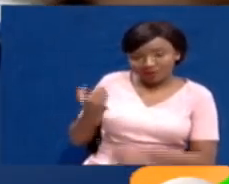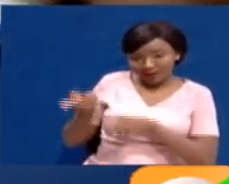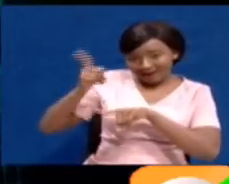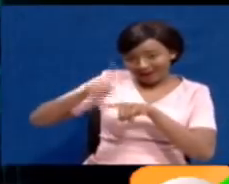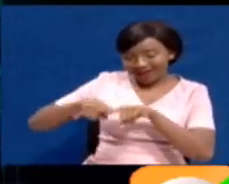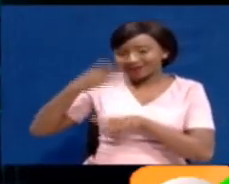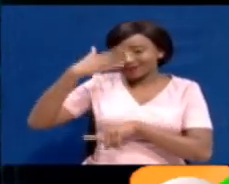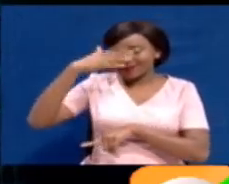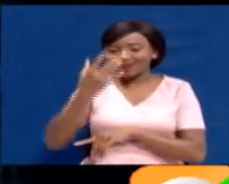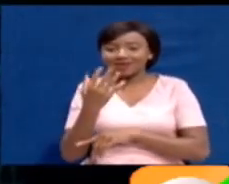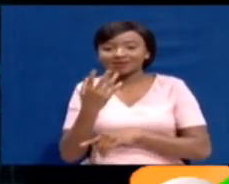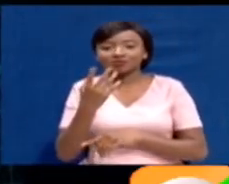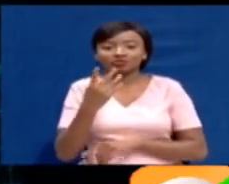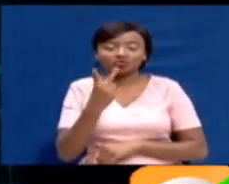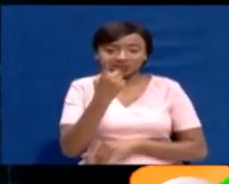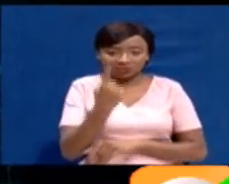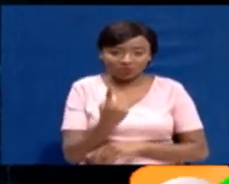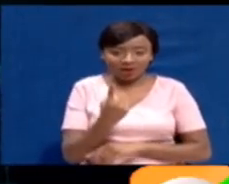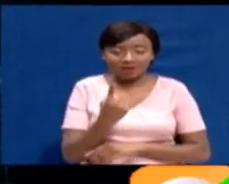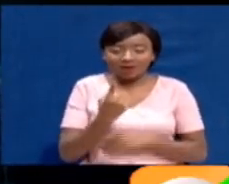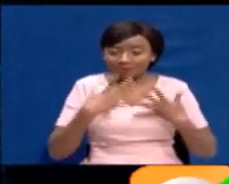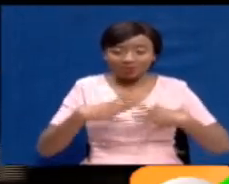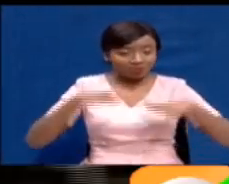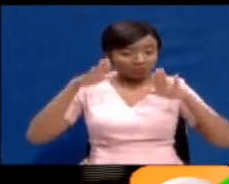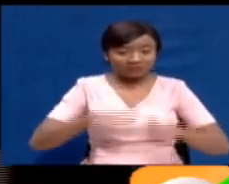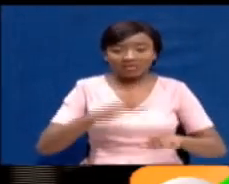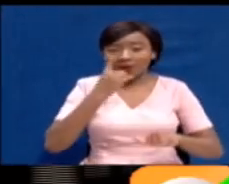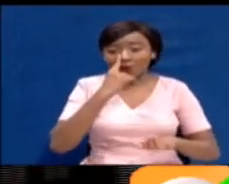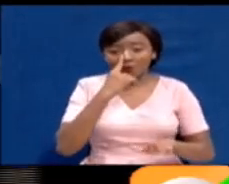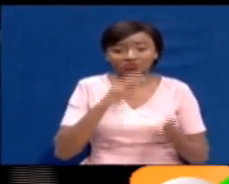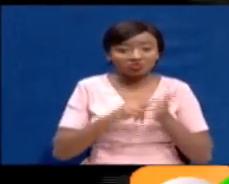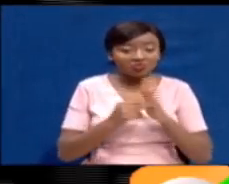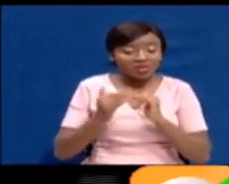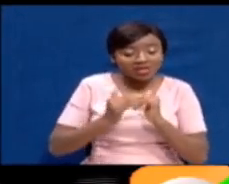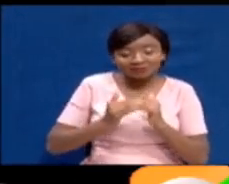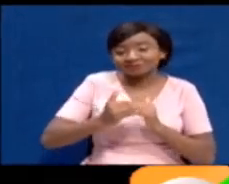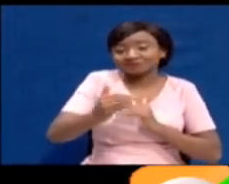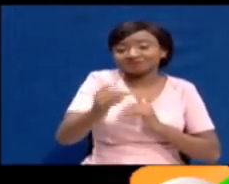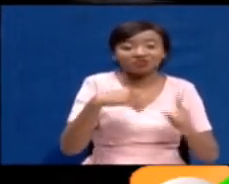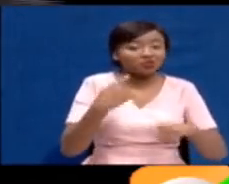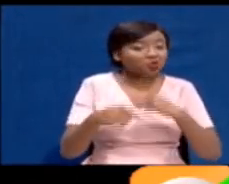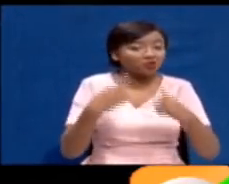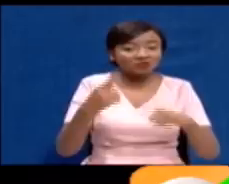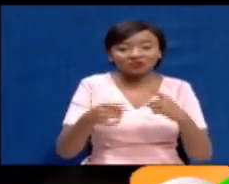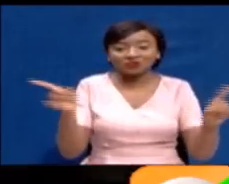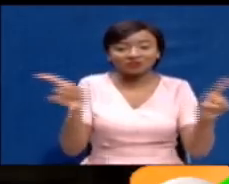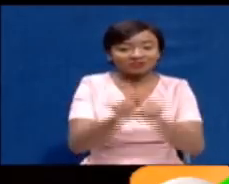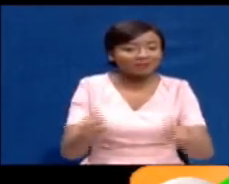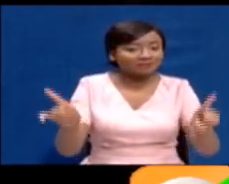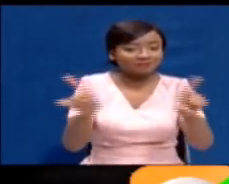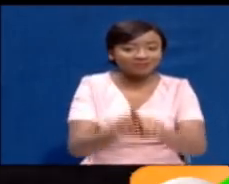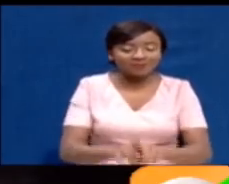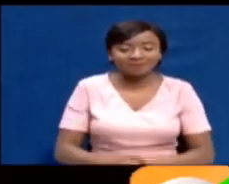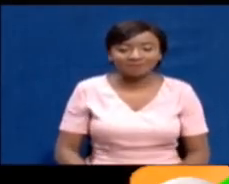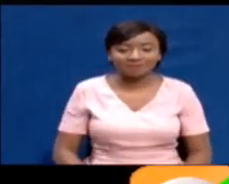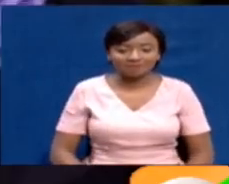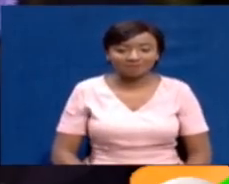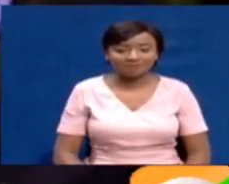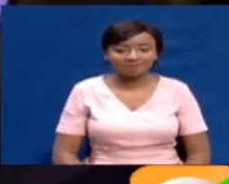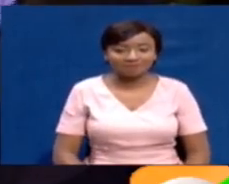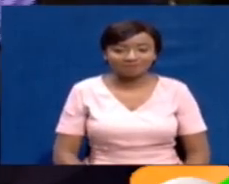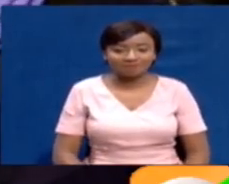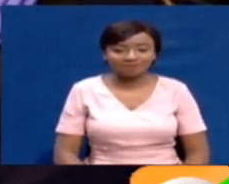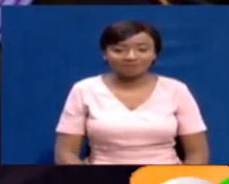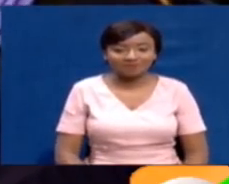Kenya's curfew, and for the slightly more than 2 weeks to come, the quiet and dim nightlife is expected to engulf the